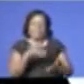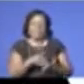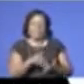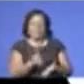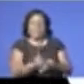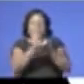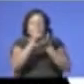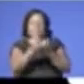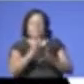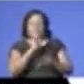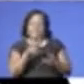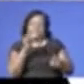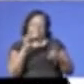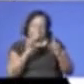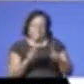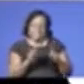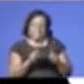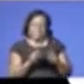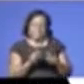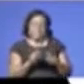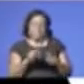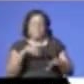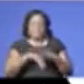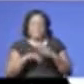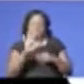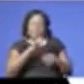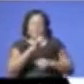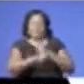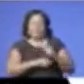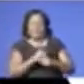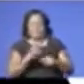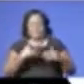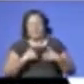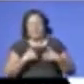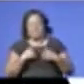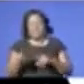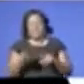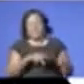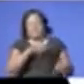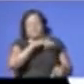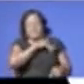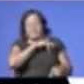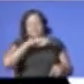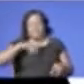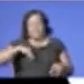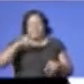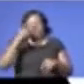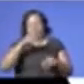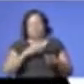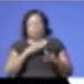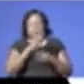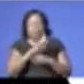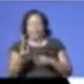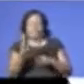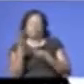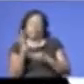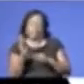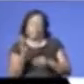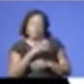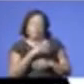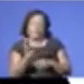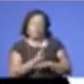needed. In the 5 years I have as the Member of Parliament for West Grand Bahama and Bimini, there's